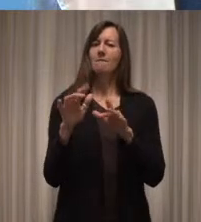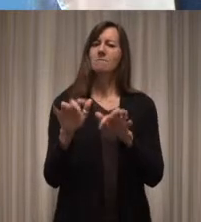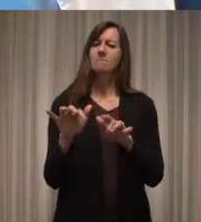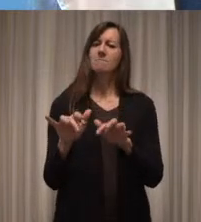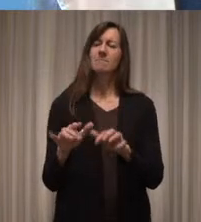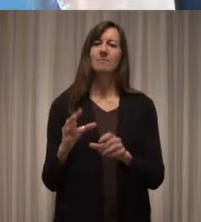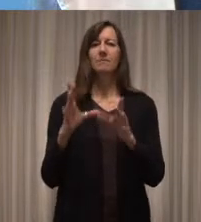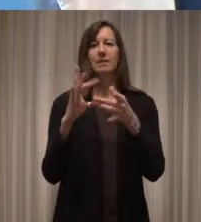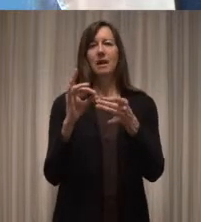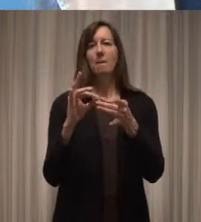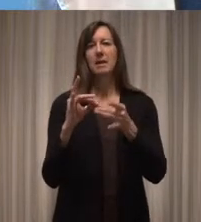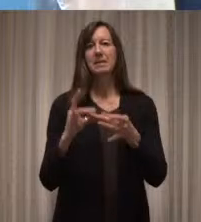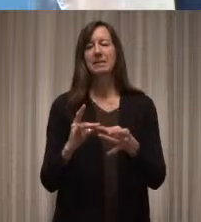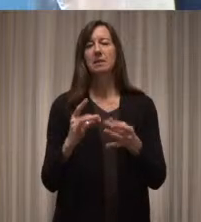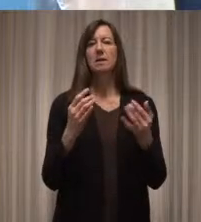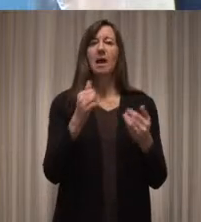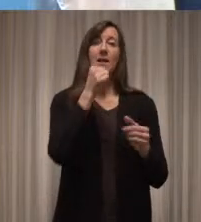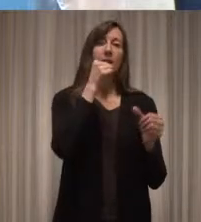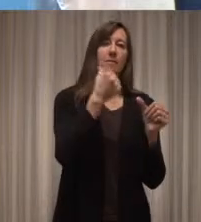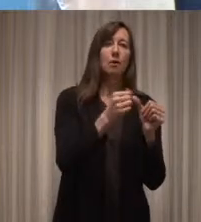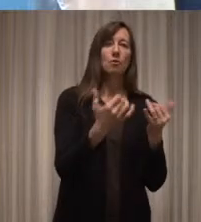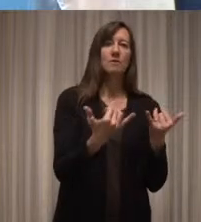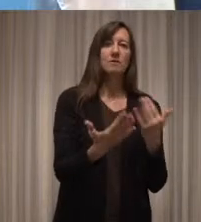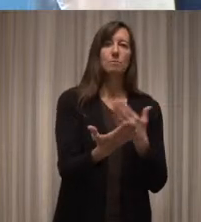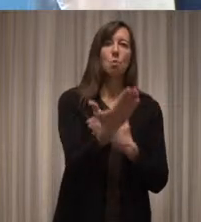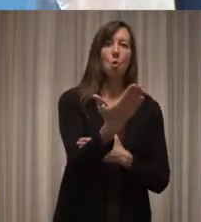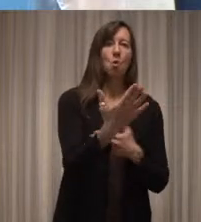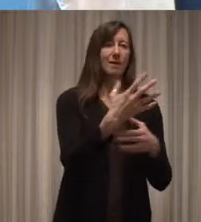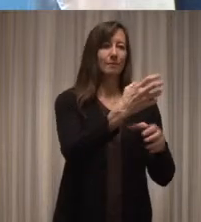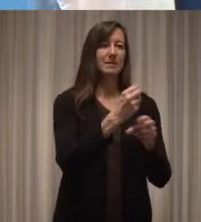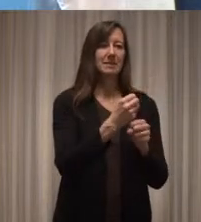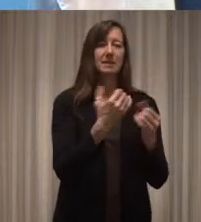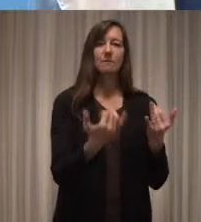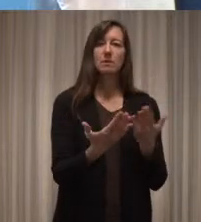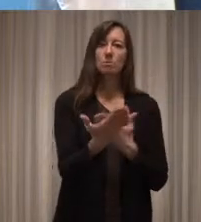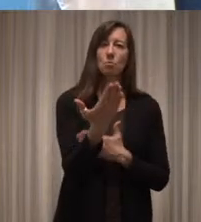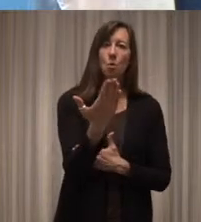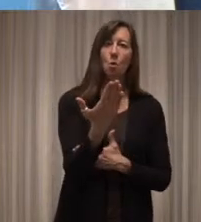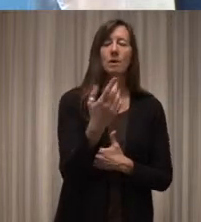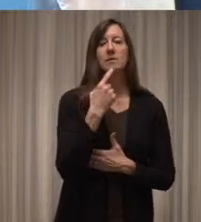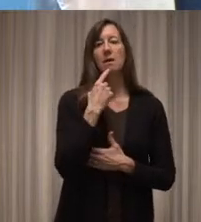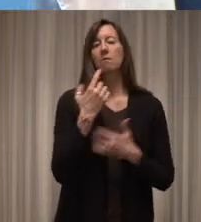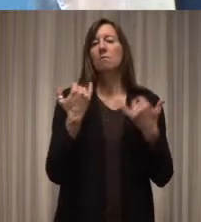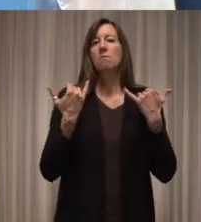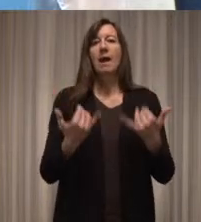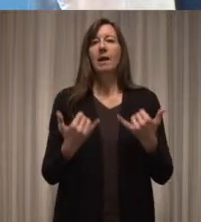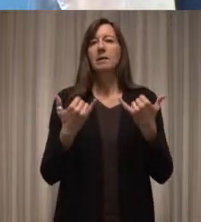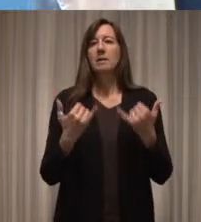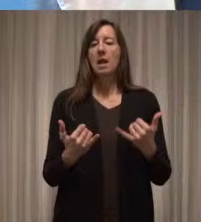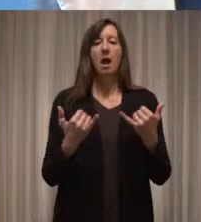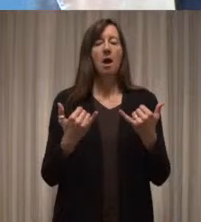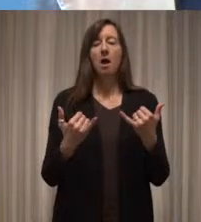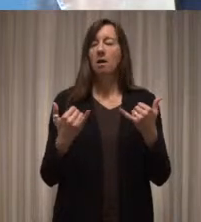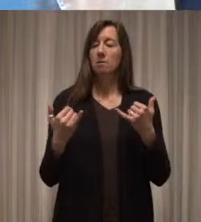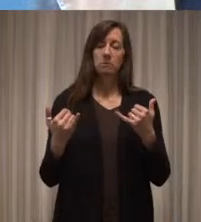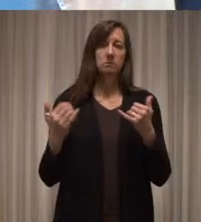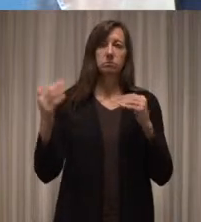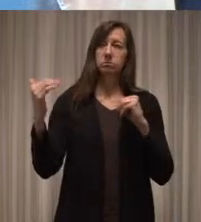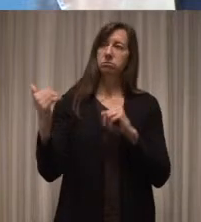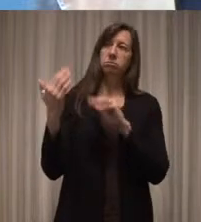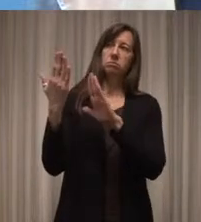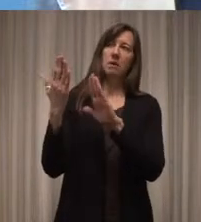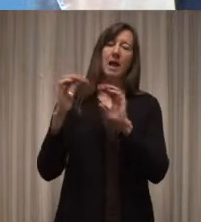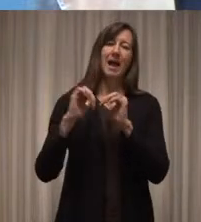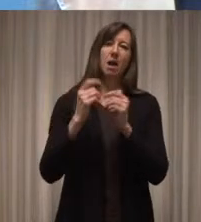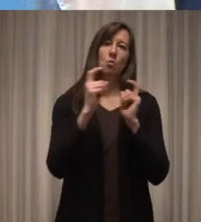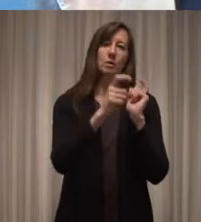letter that I got in the office this morning as I came in, that the current approach has caused great anxiety and